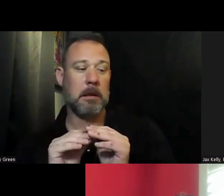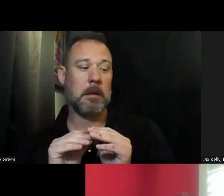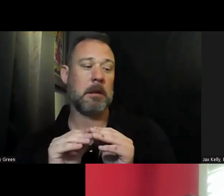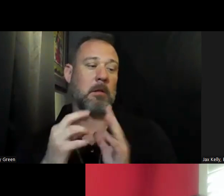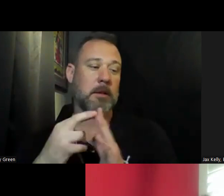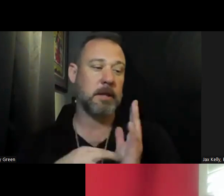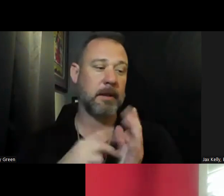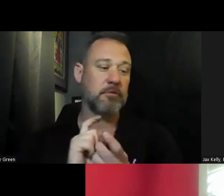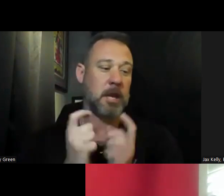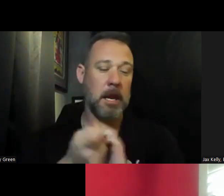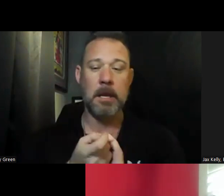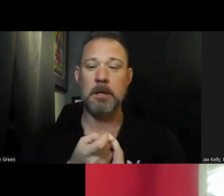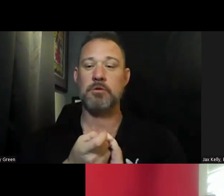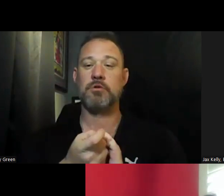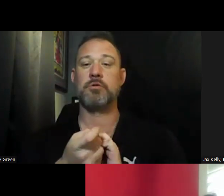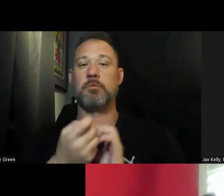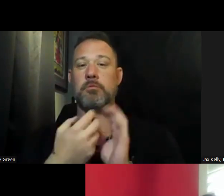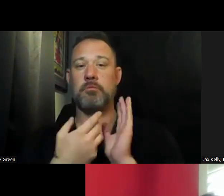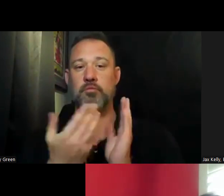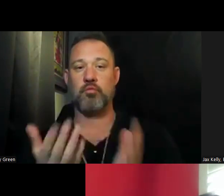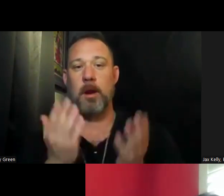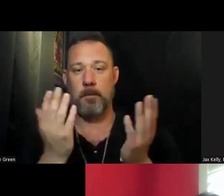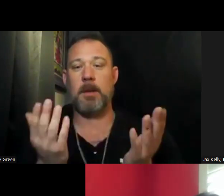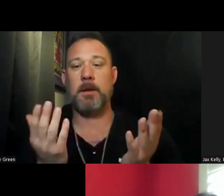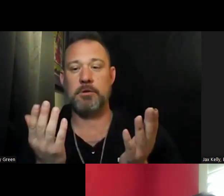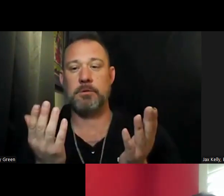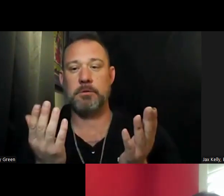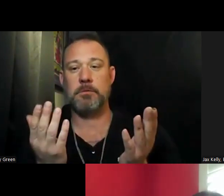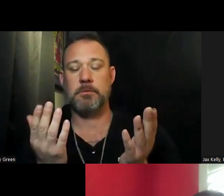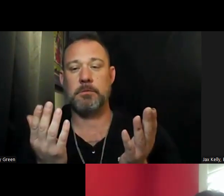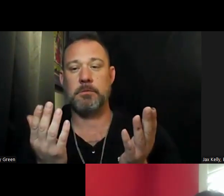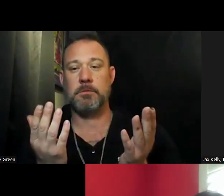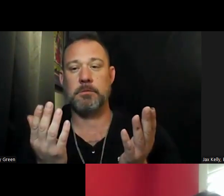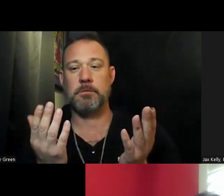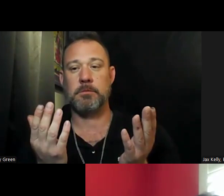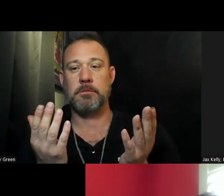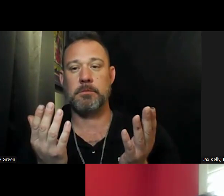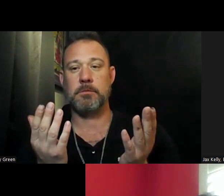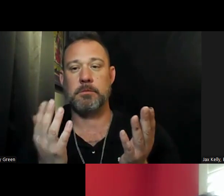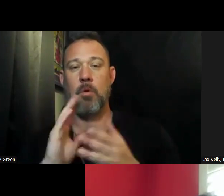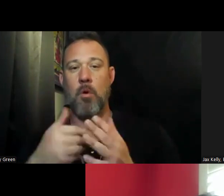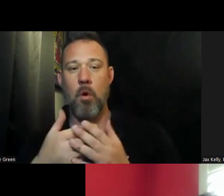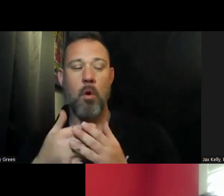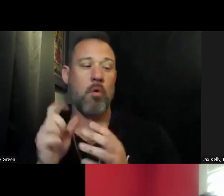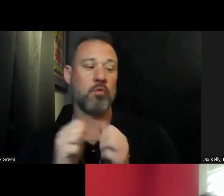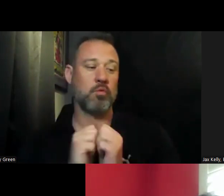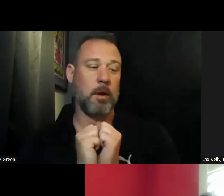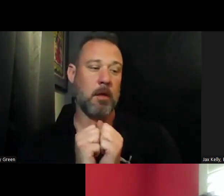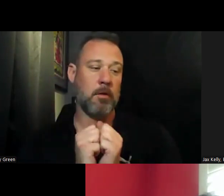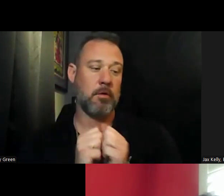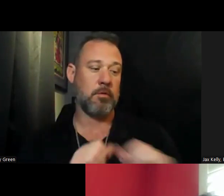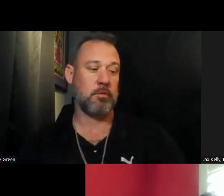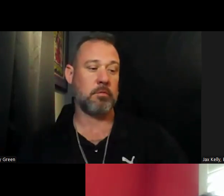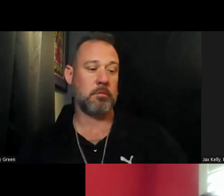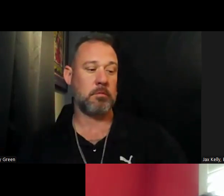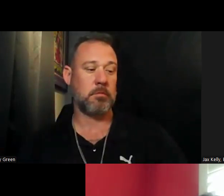legislative changes and legislative recommendations. And so if there's, all of us need to come together and find ways to